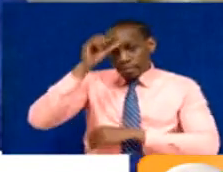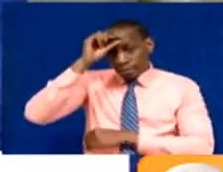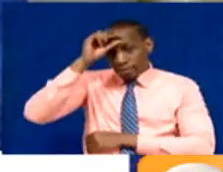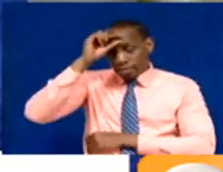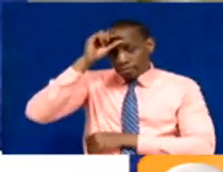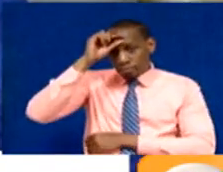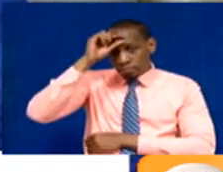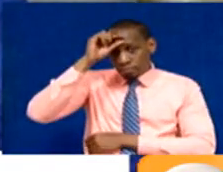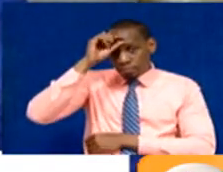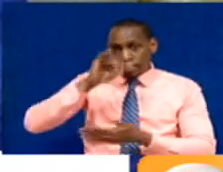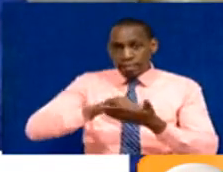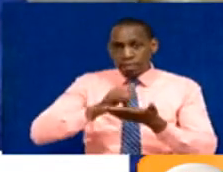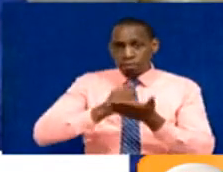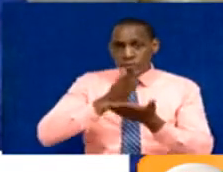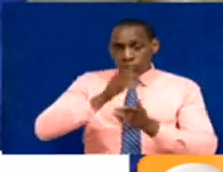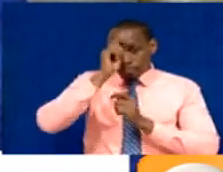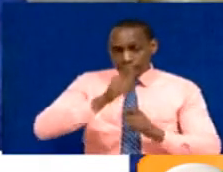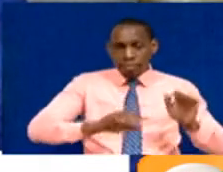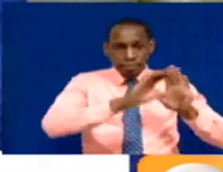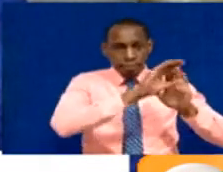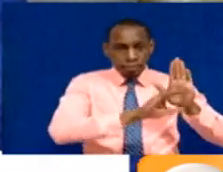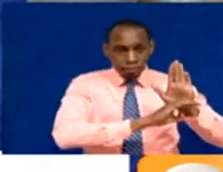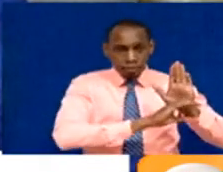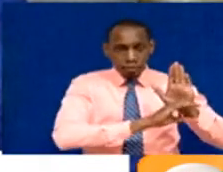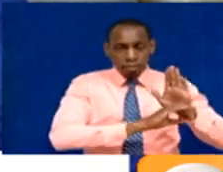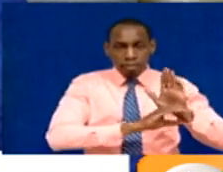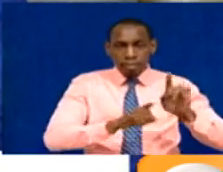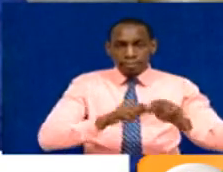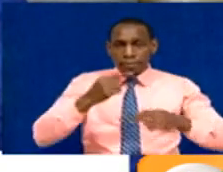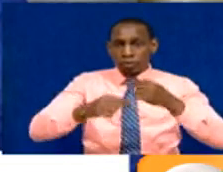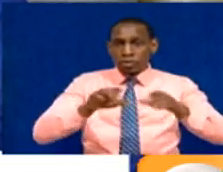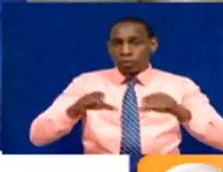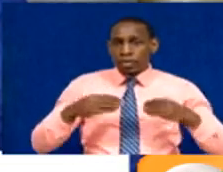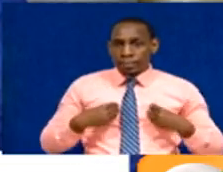government that will respect the constitution, continue to allow